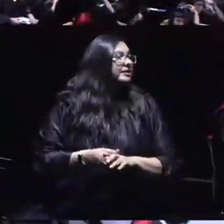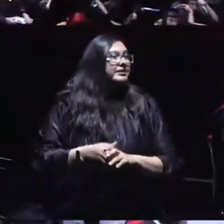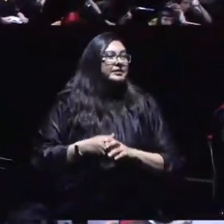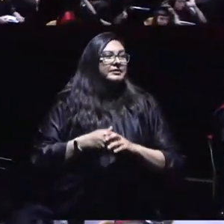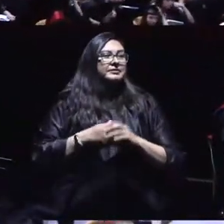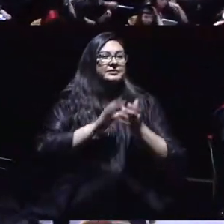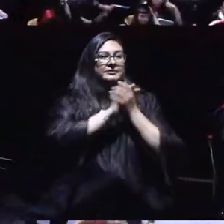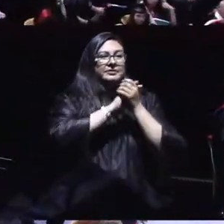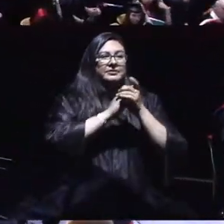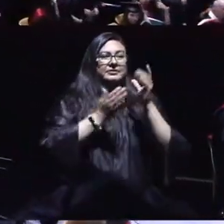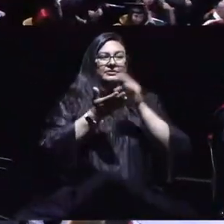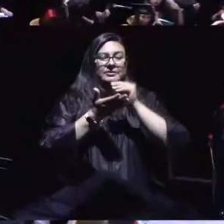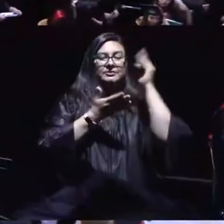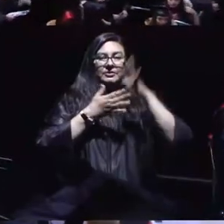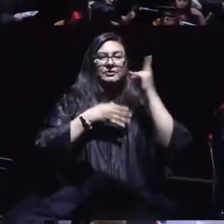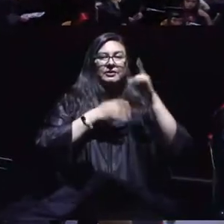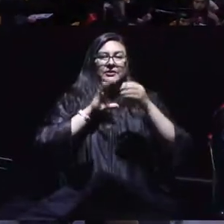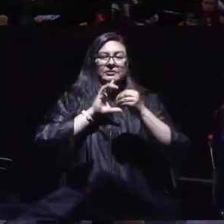platform?